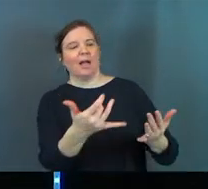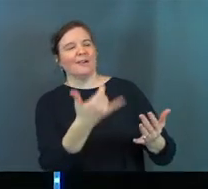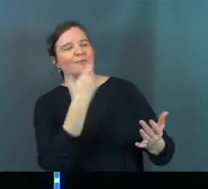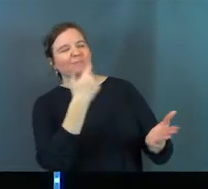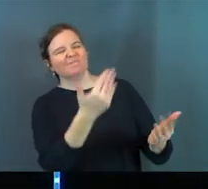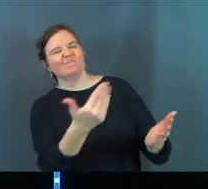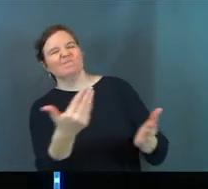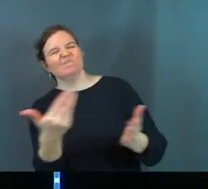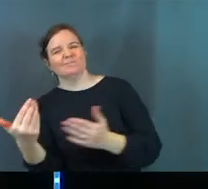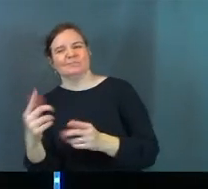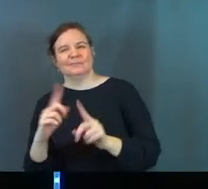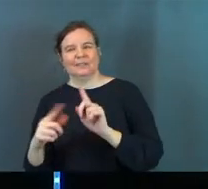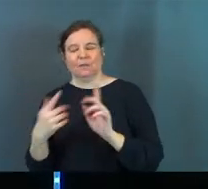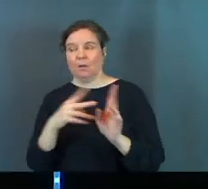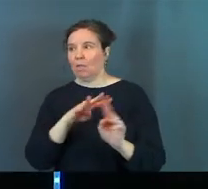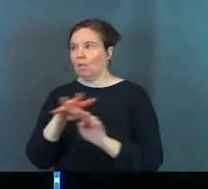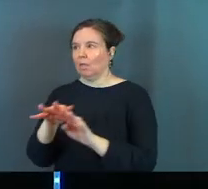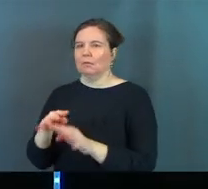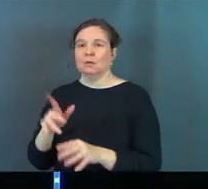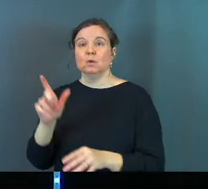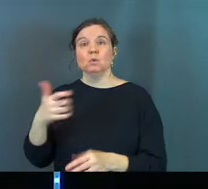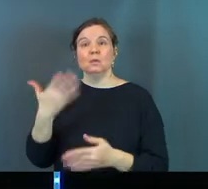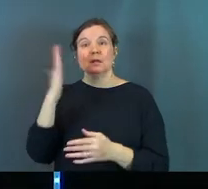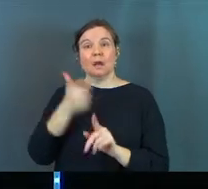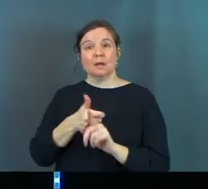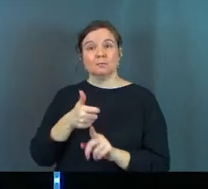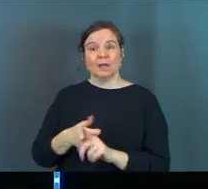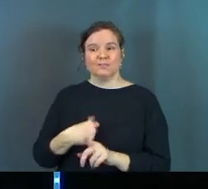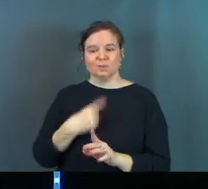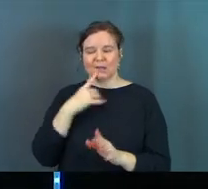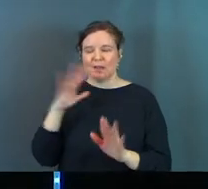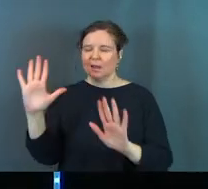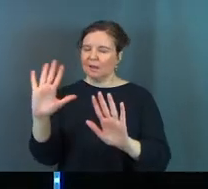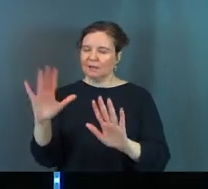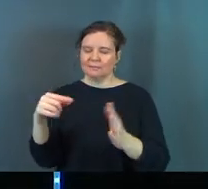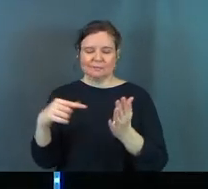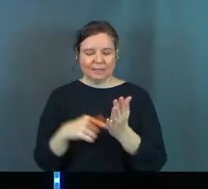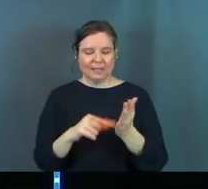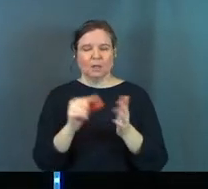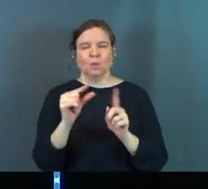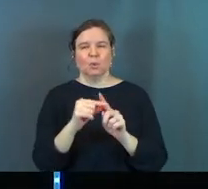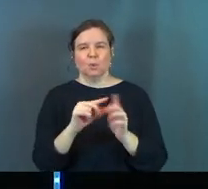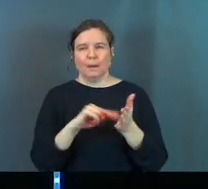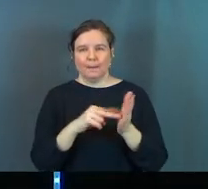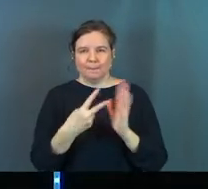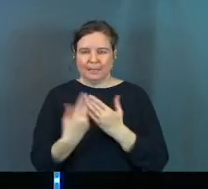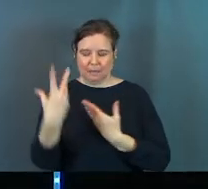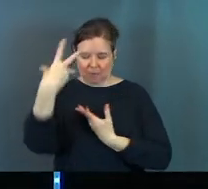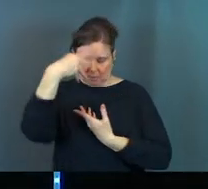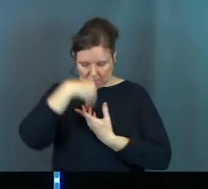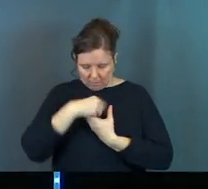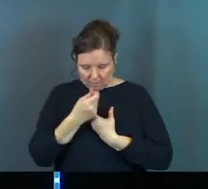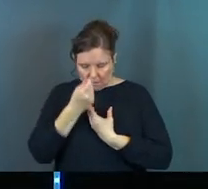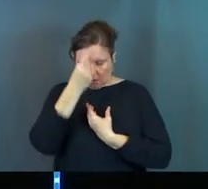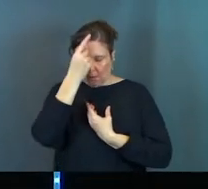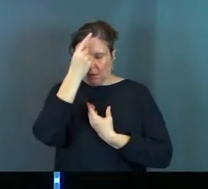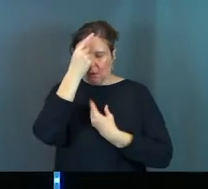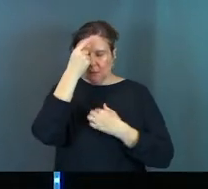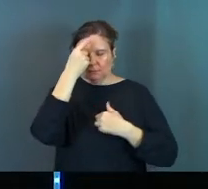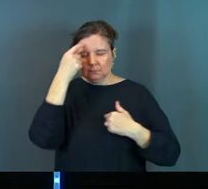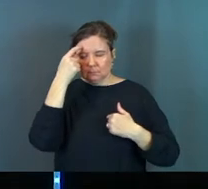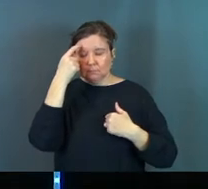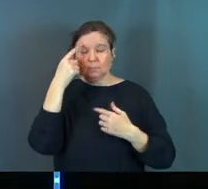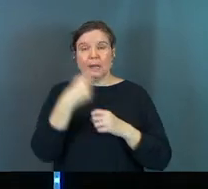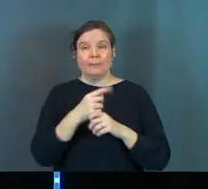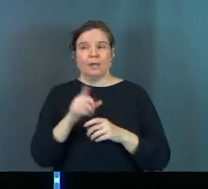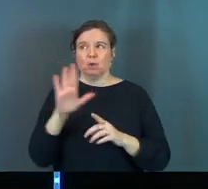astray. You need God himself to say, this is what the words mean into your life, and to make certain things pop